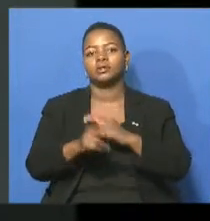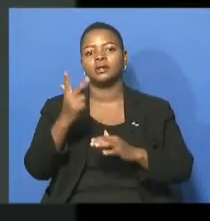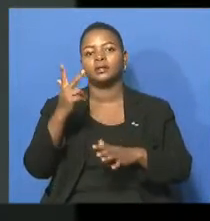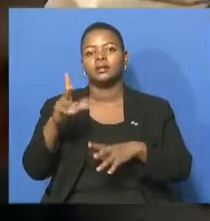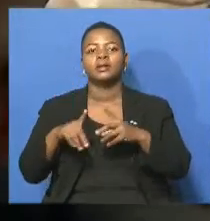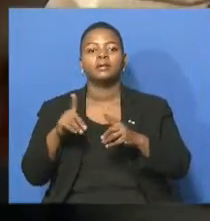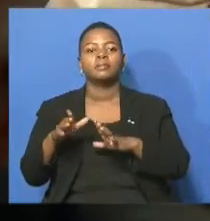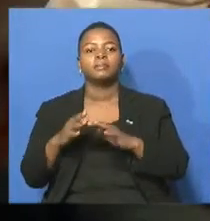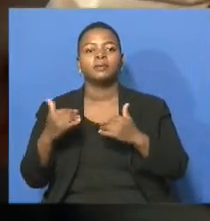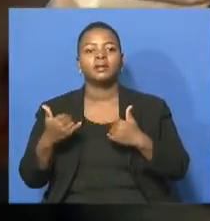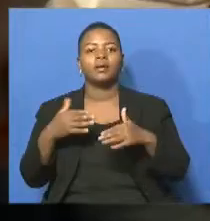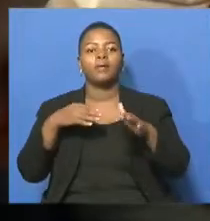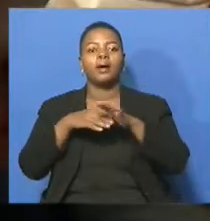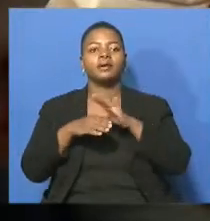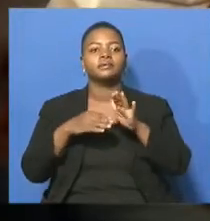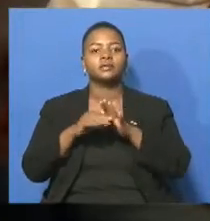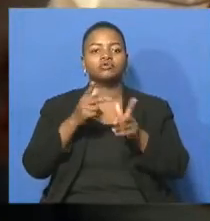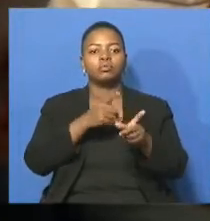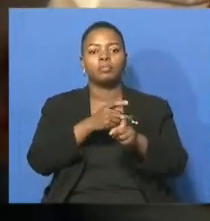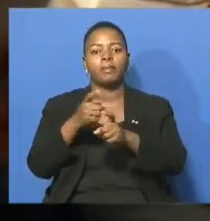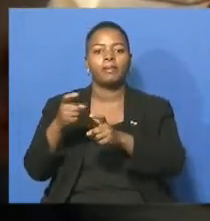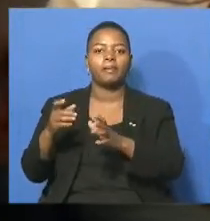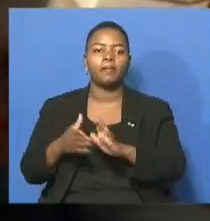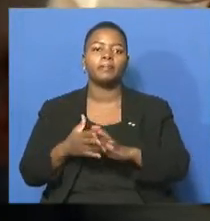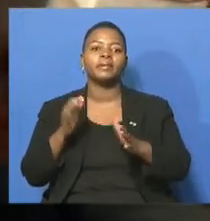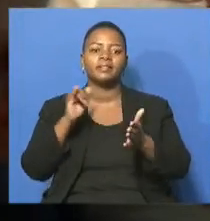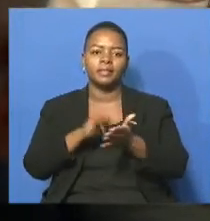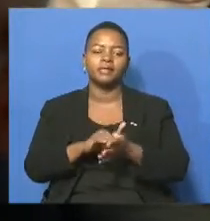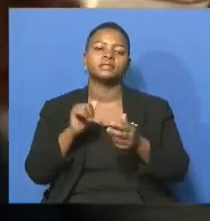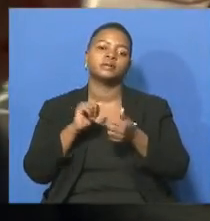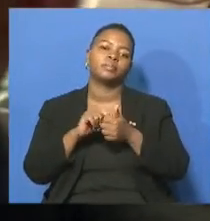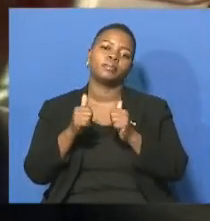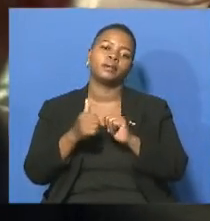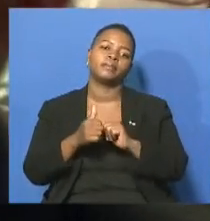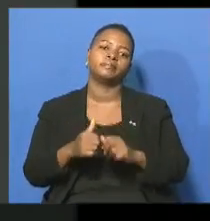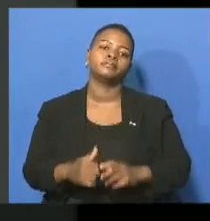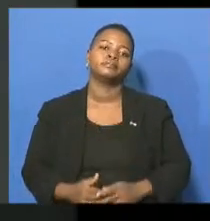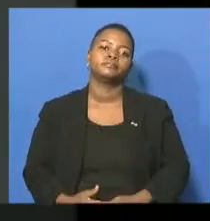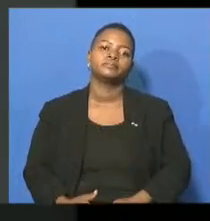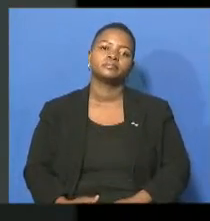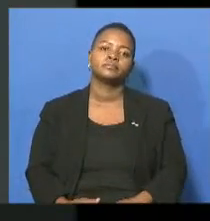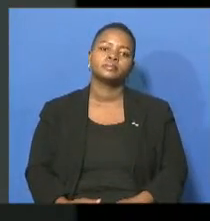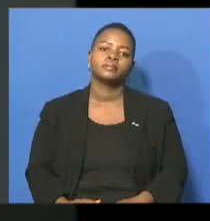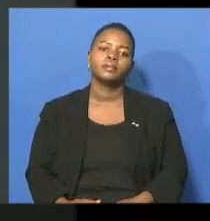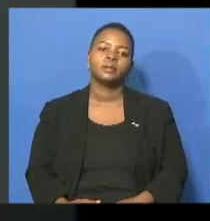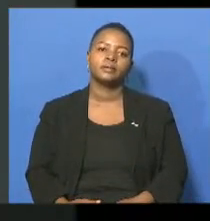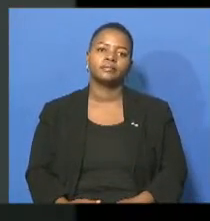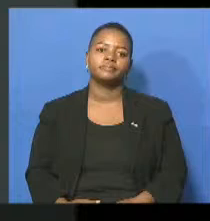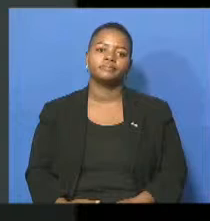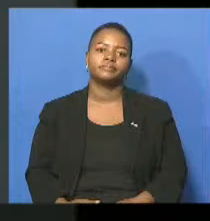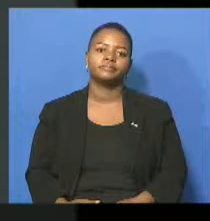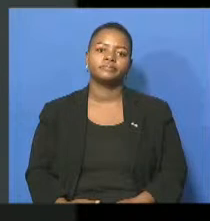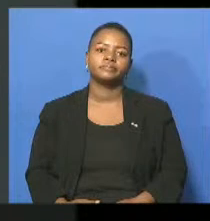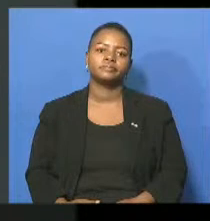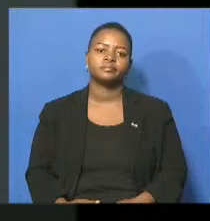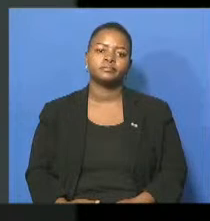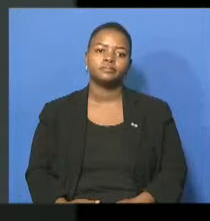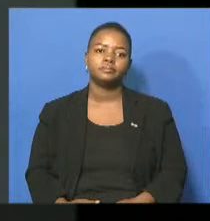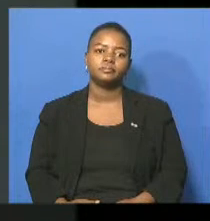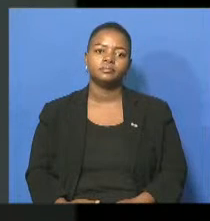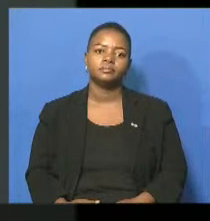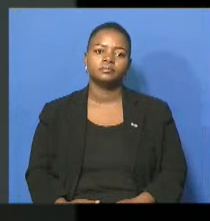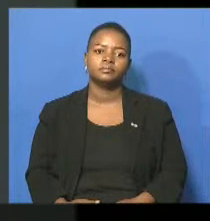So access to weapons is a lot of issue. A lot of times there is either suspicion or